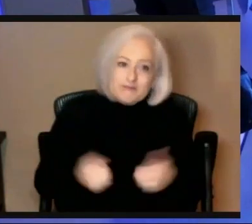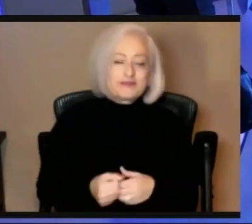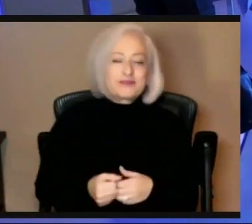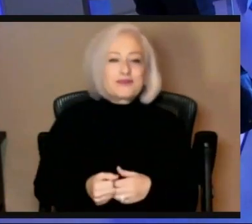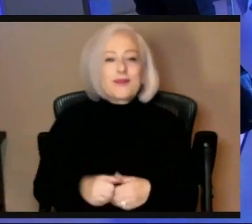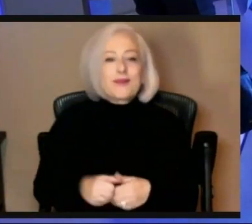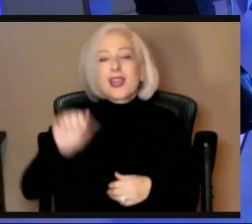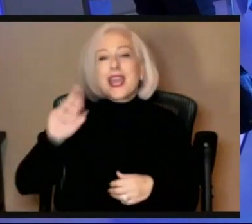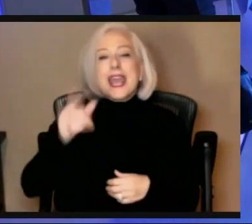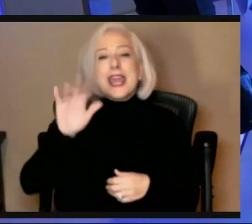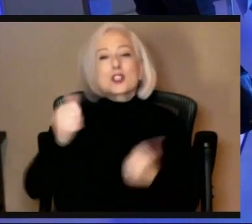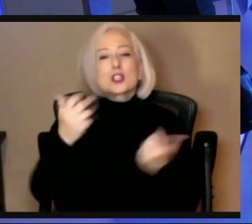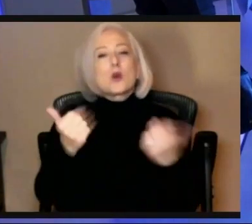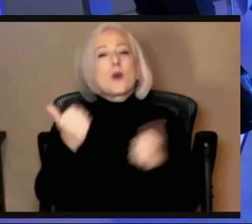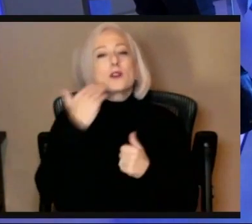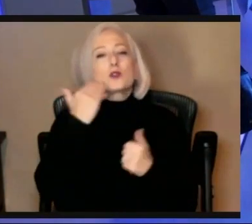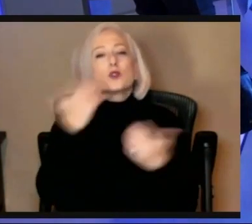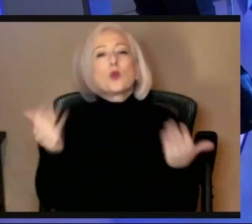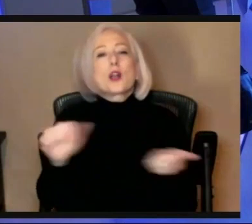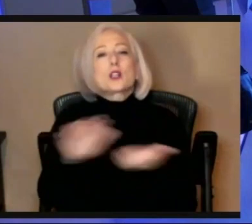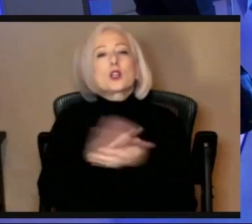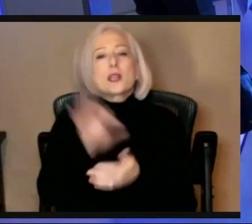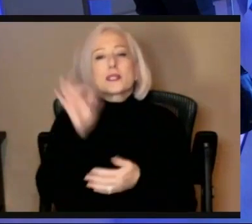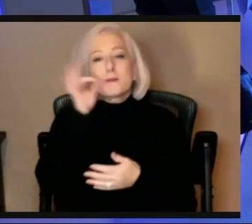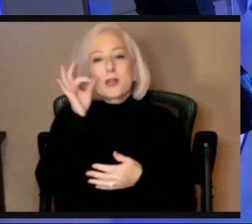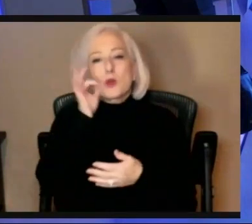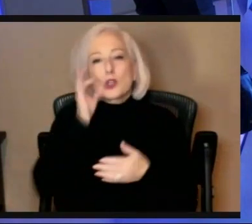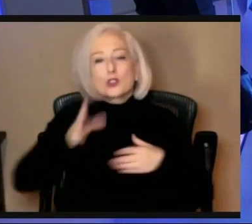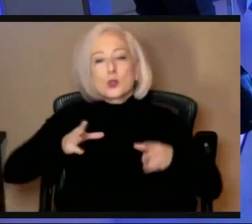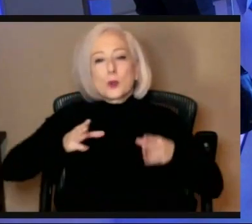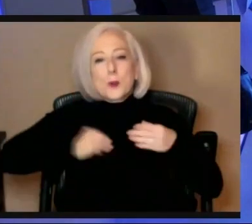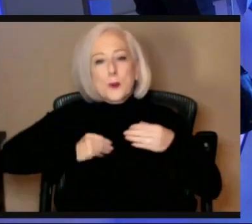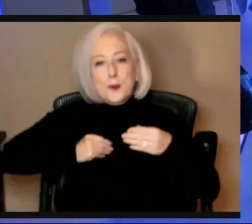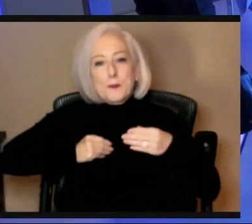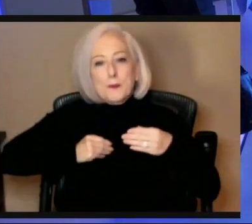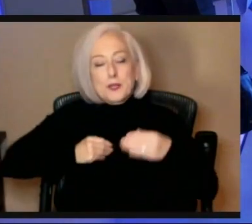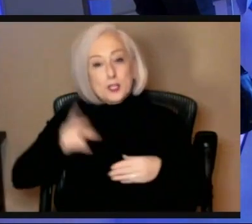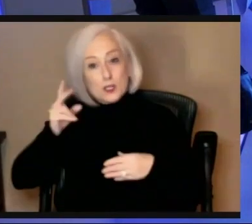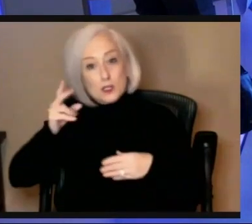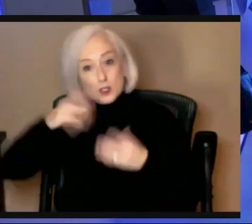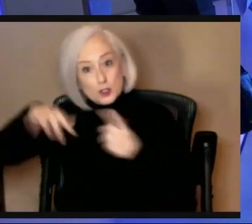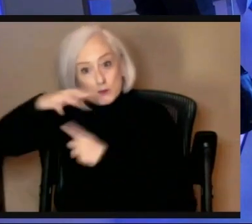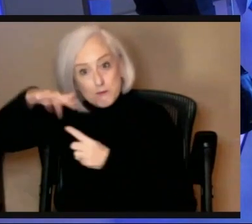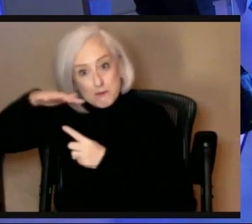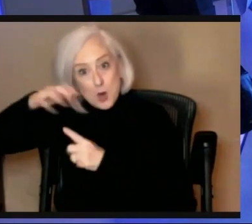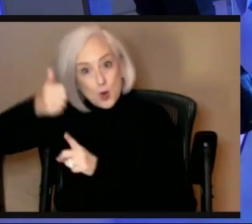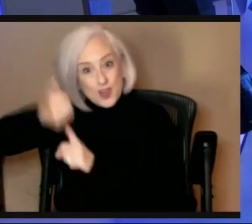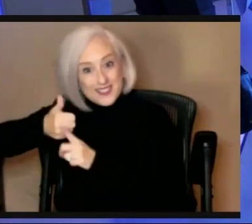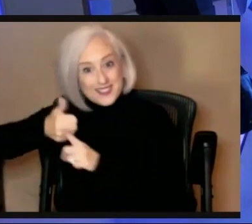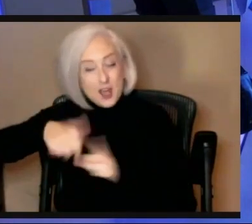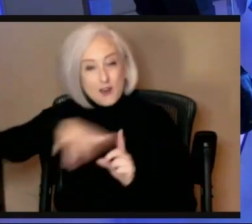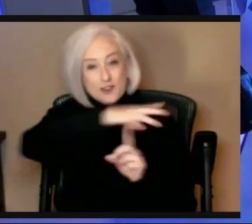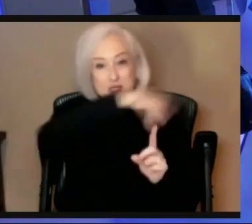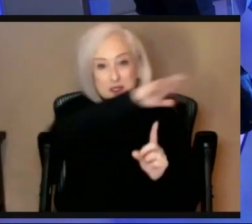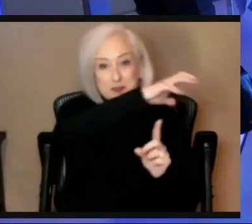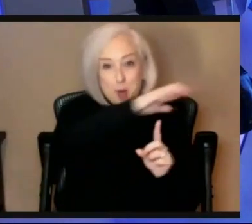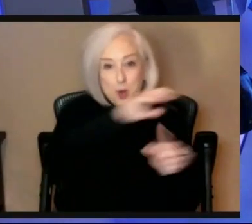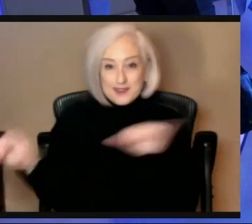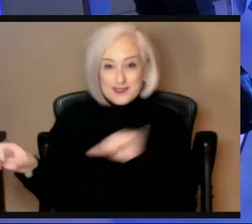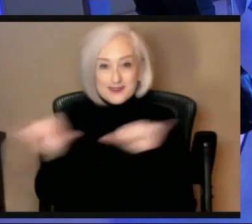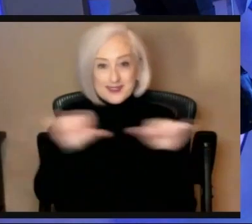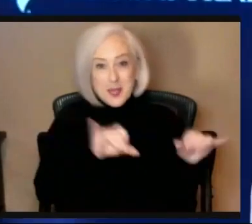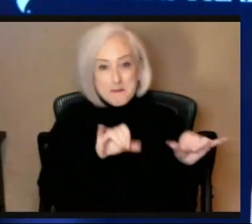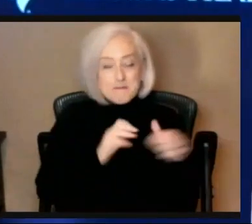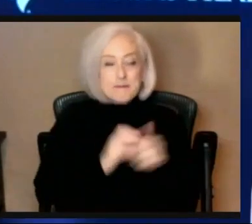what causes the marijuana to collapse the lung? Is smoke? With that, the usual effect that I've seen